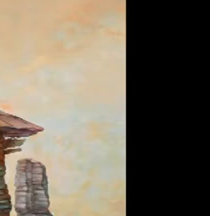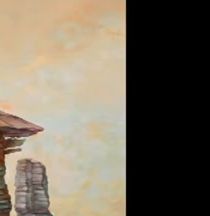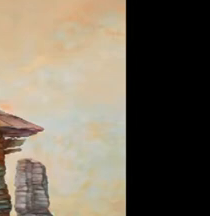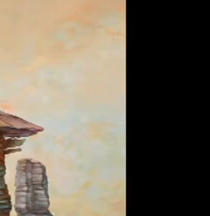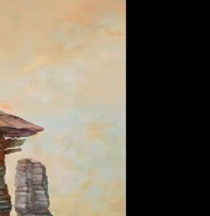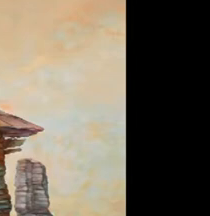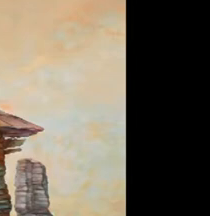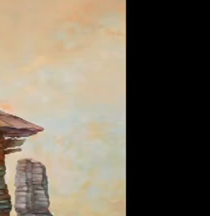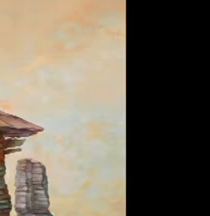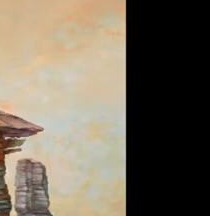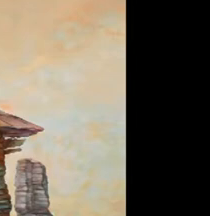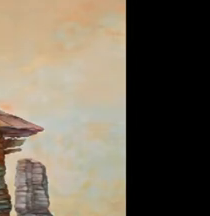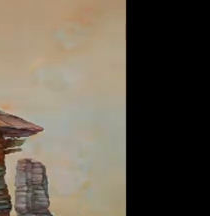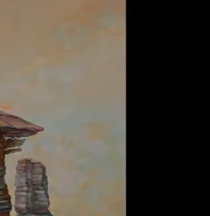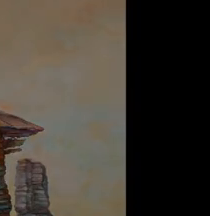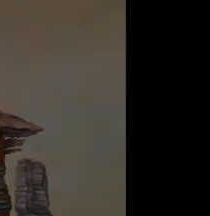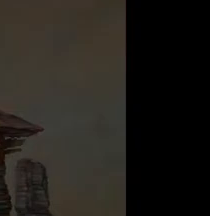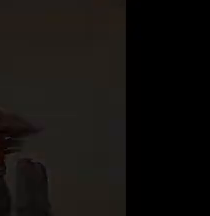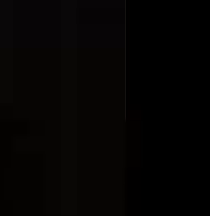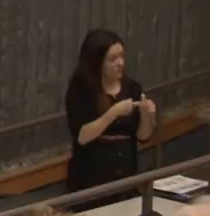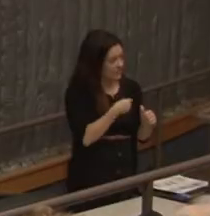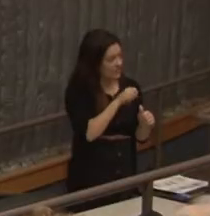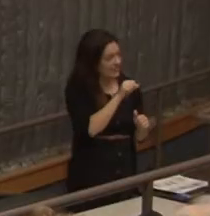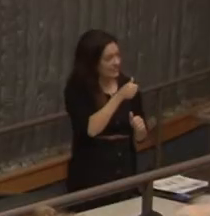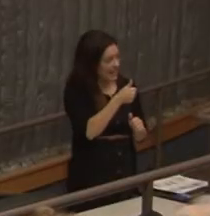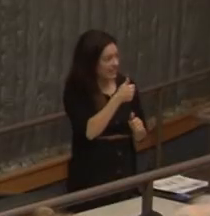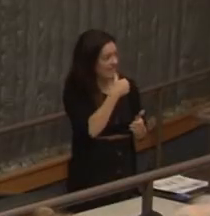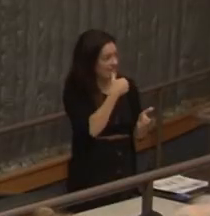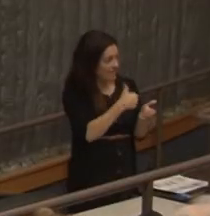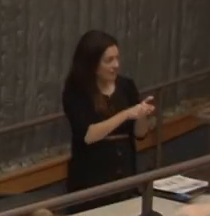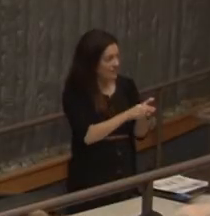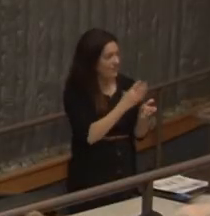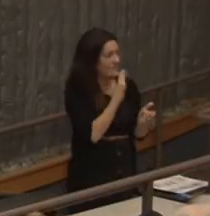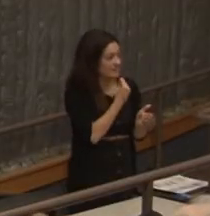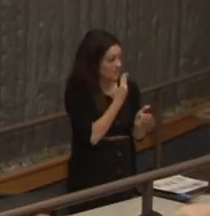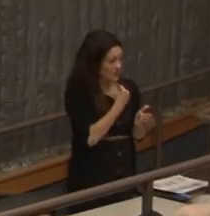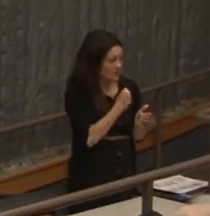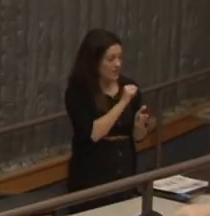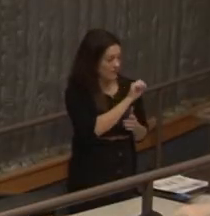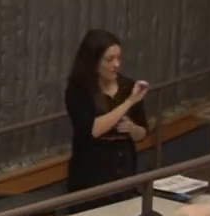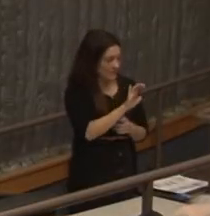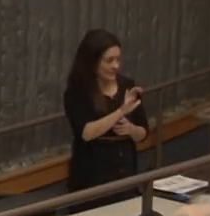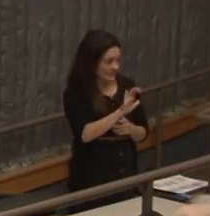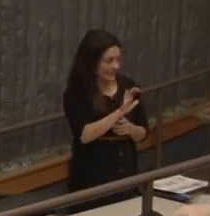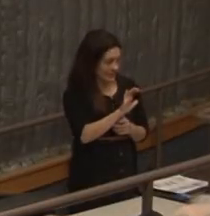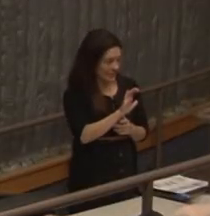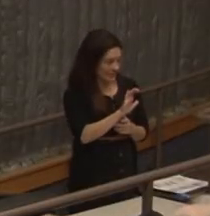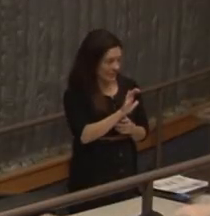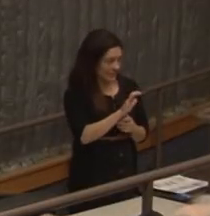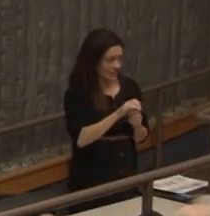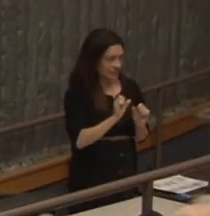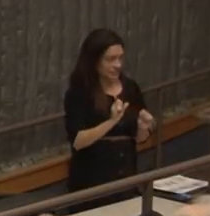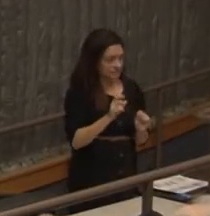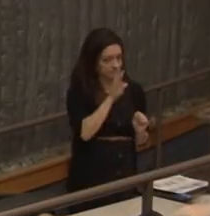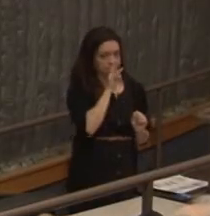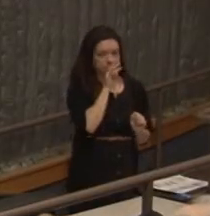first 10 letters of the Hebrew alphabet lightly written on them. Aleph, Beit, Gimel, Dalet, Hey, Vov, Zayin, Ches, Tes,